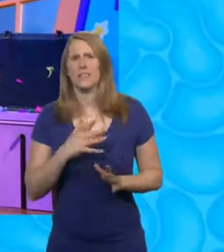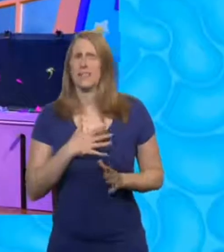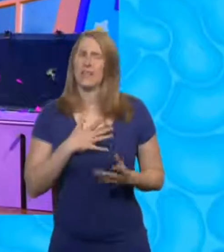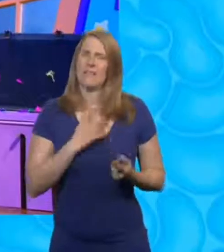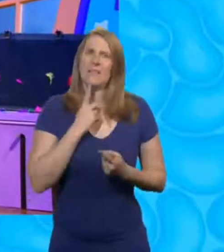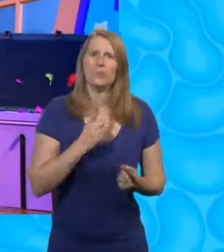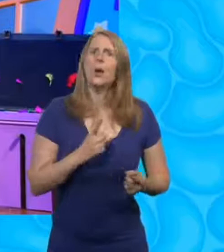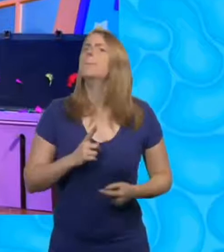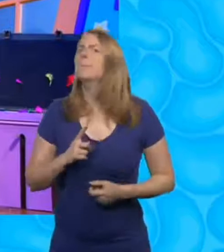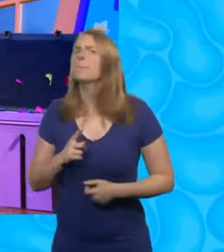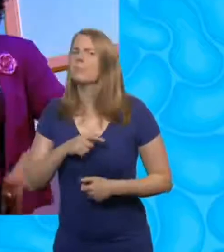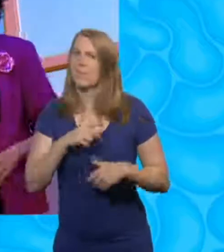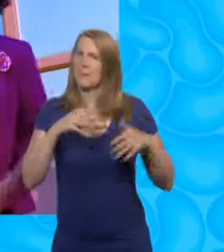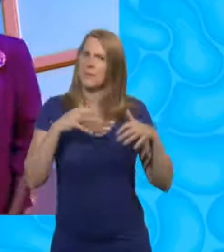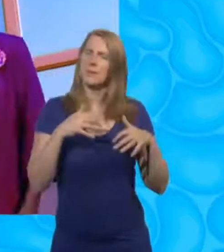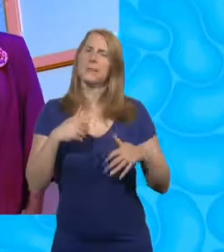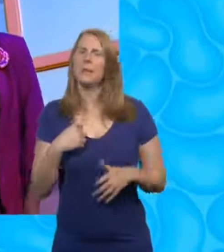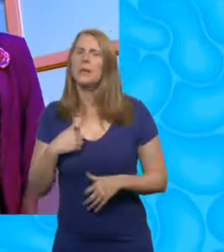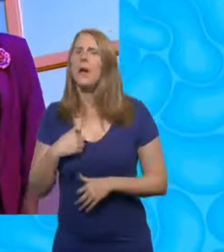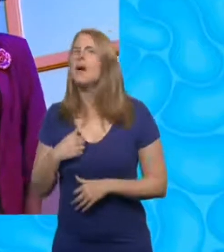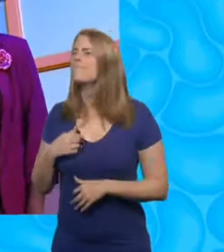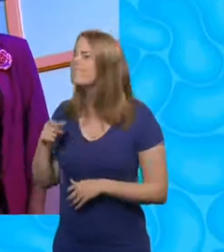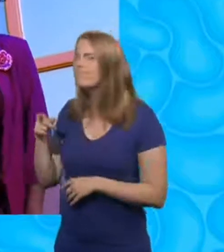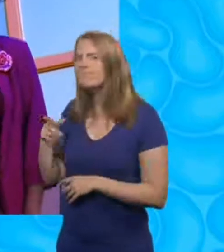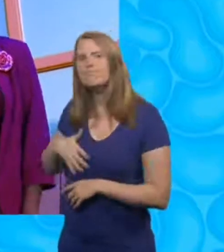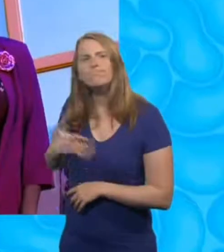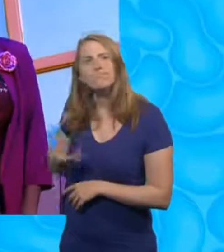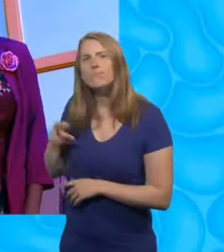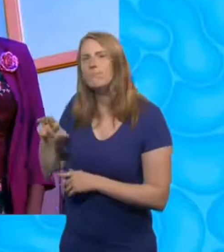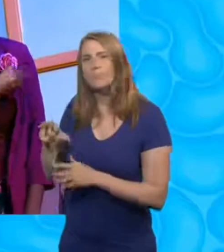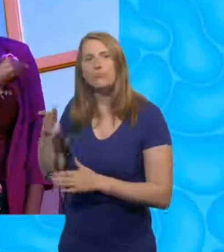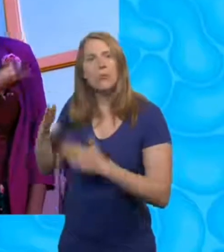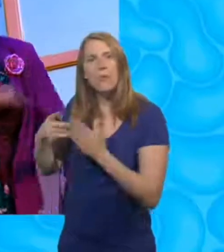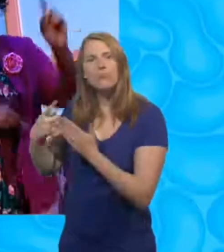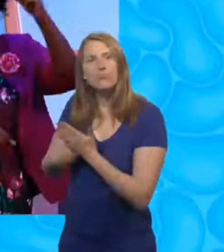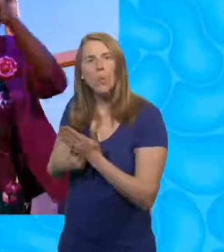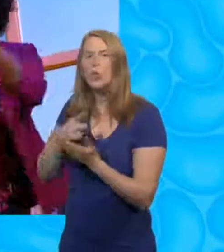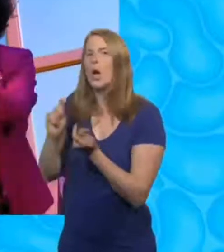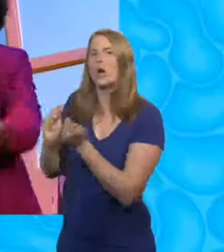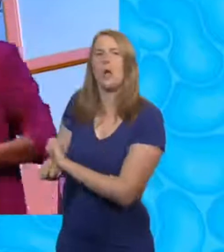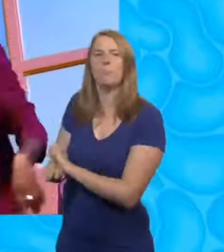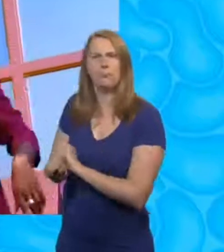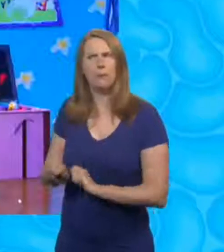Mm-hmm. Little Monster and I... didn't like Robert's instructions, so you changed them.